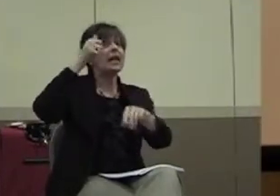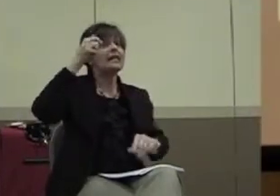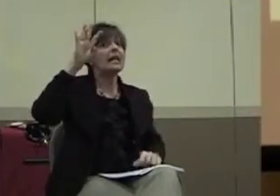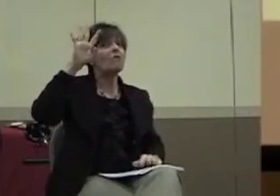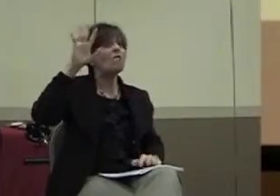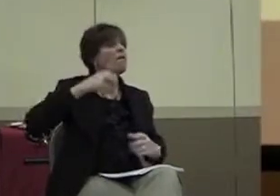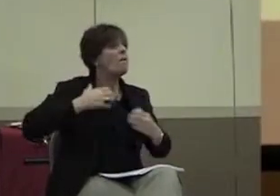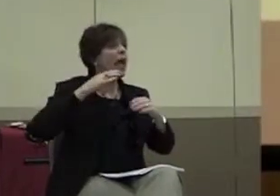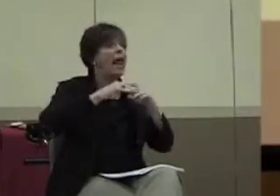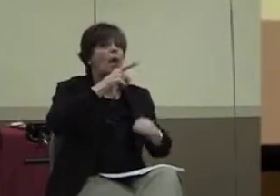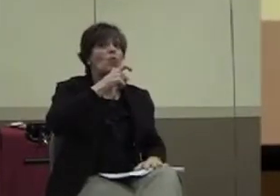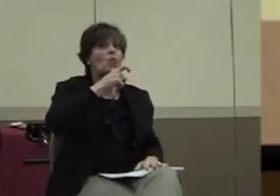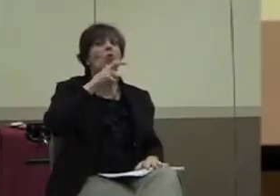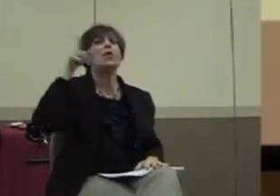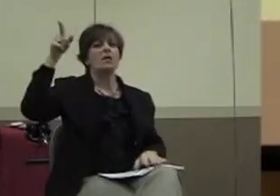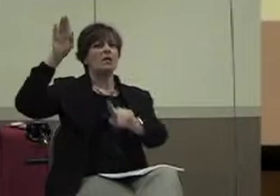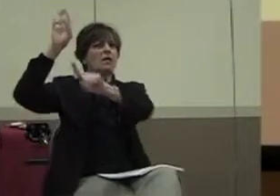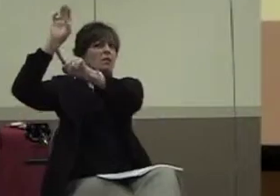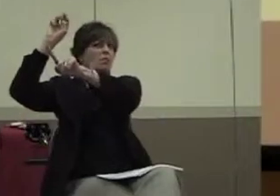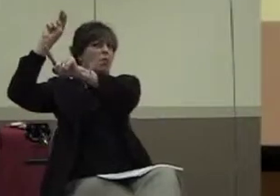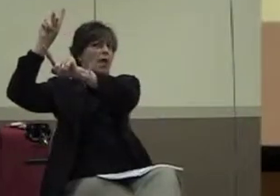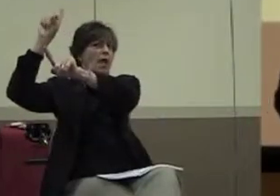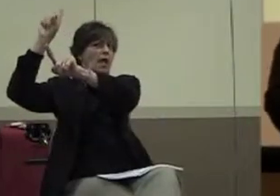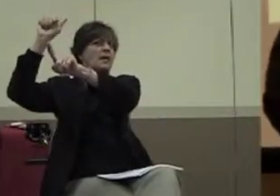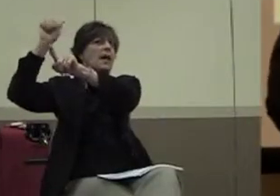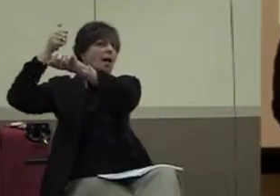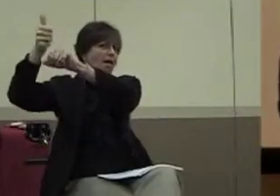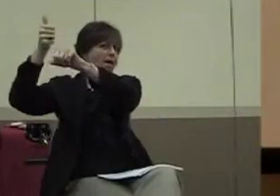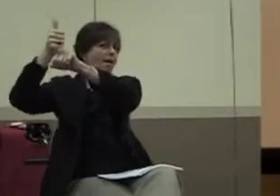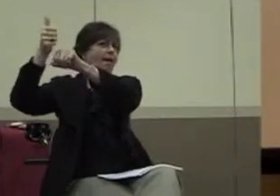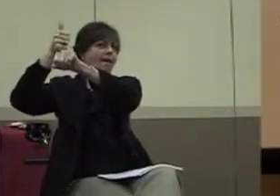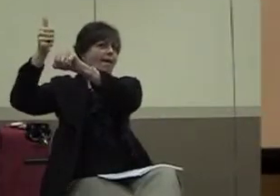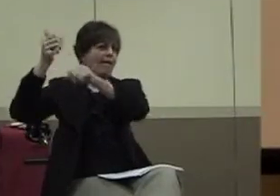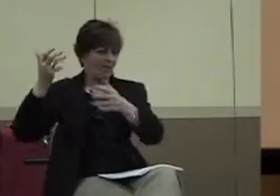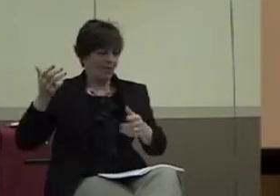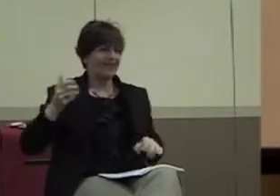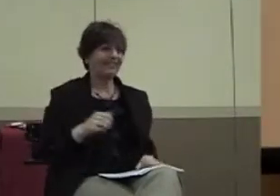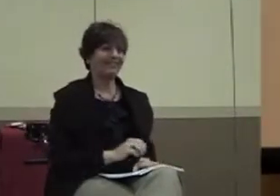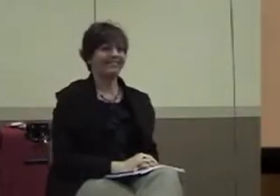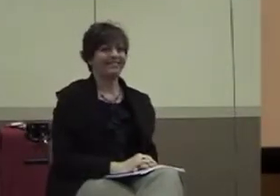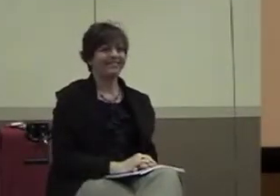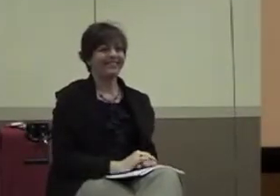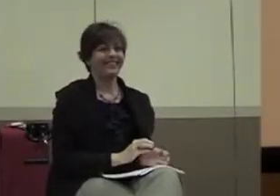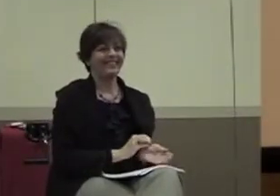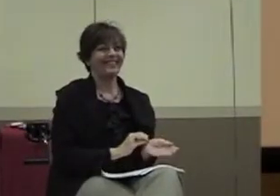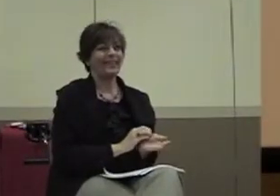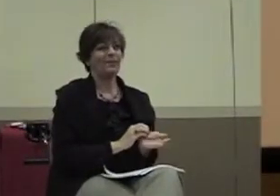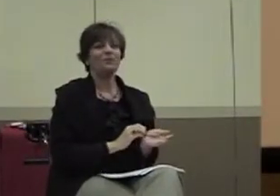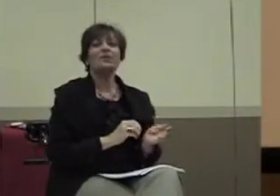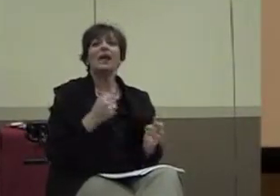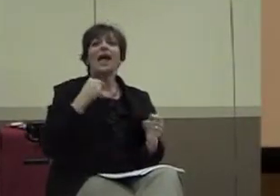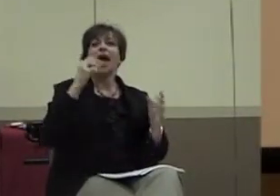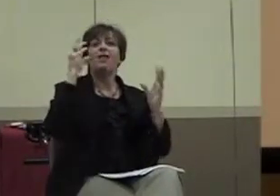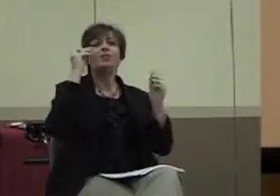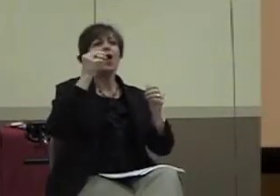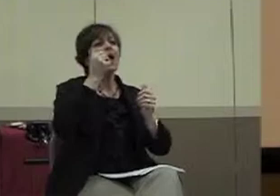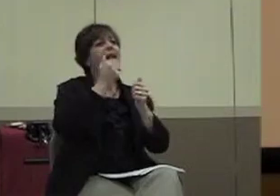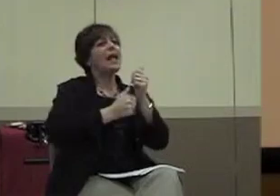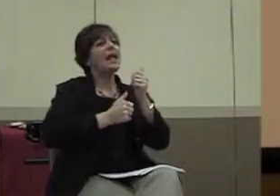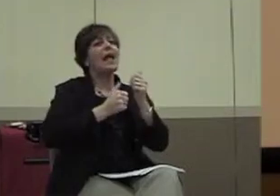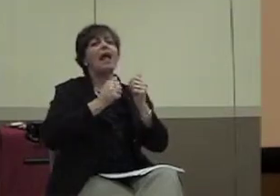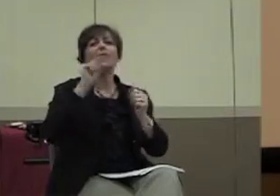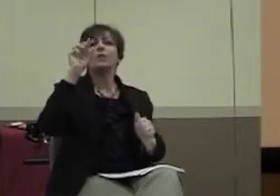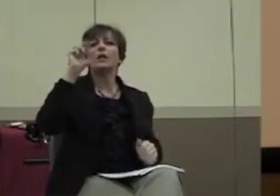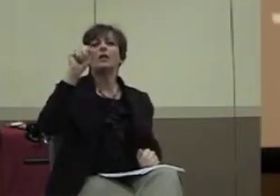at? Brenda. So everybody knows who to be mad at. All right. I have taught every single